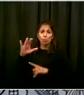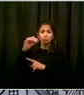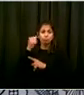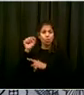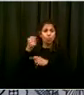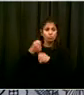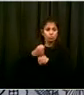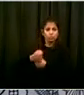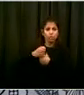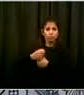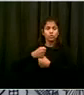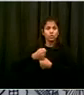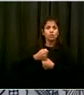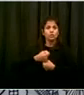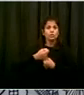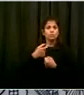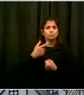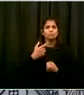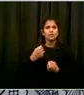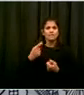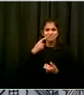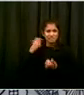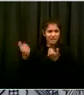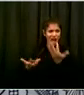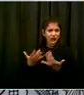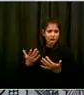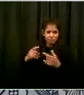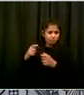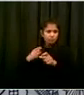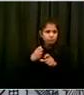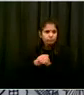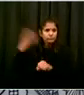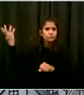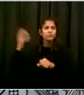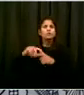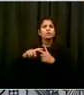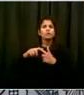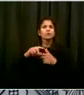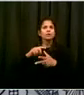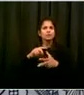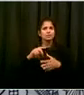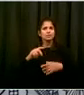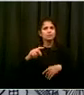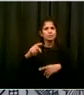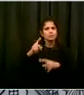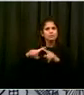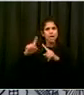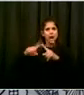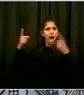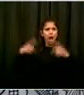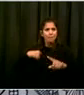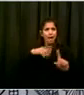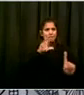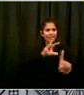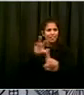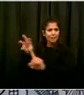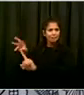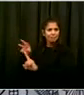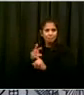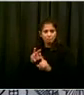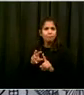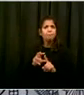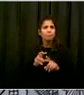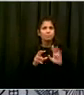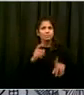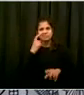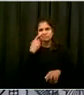the streets, of a man being beaten unconscious for advocating wearing a mask, of that journalist getting harassed. I mean, what